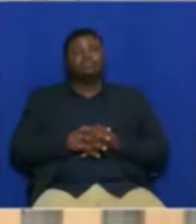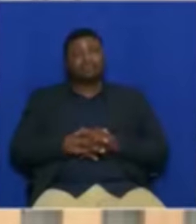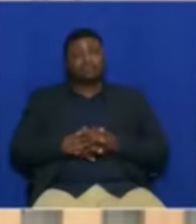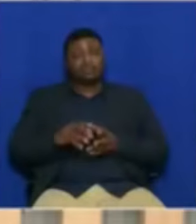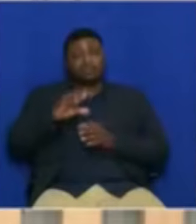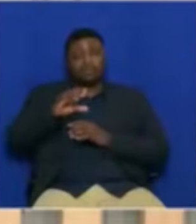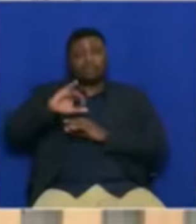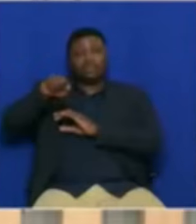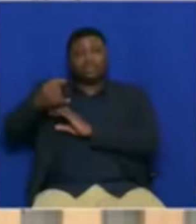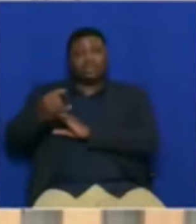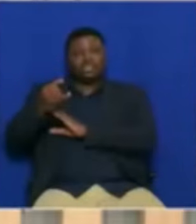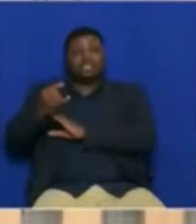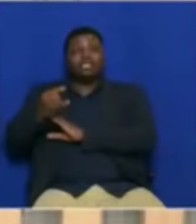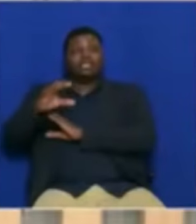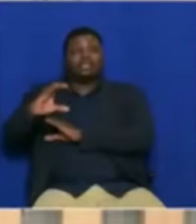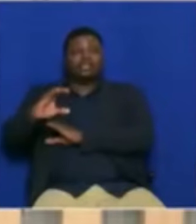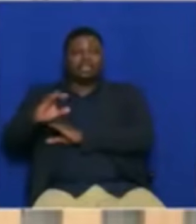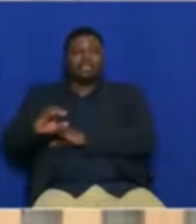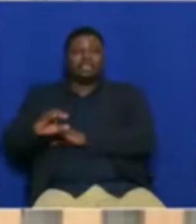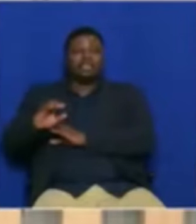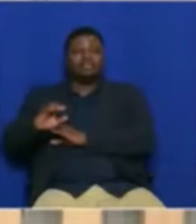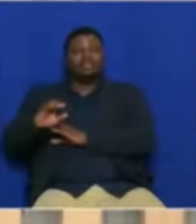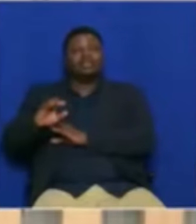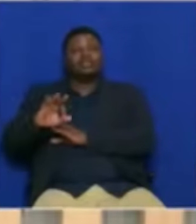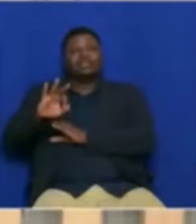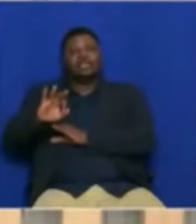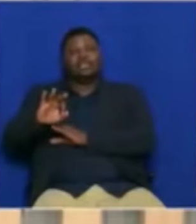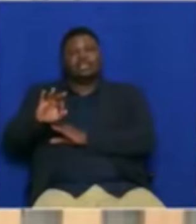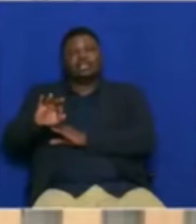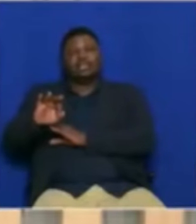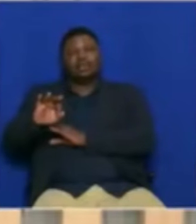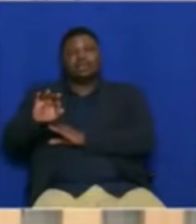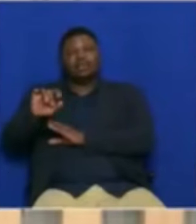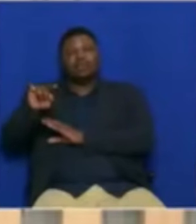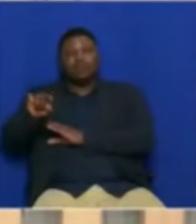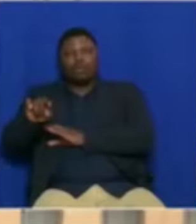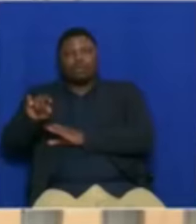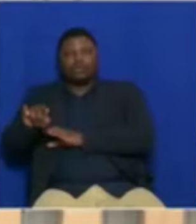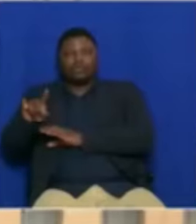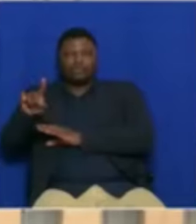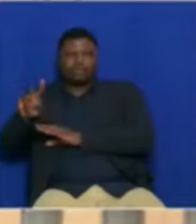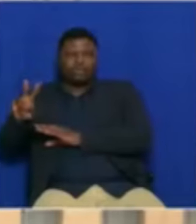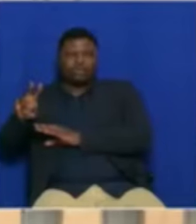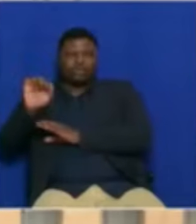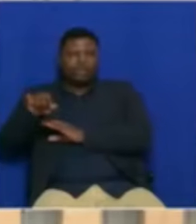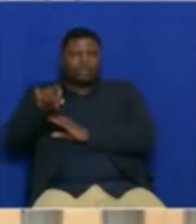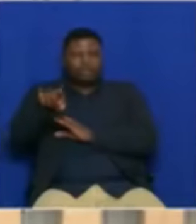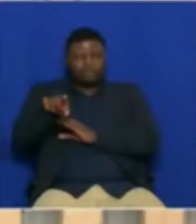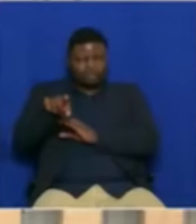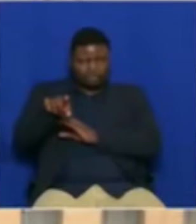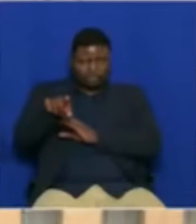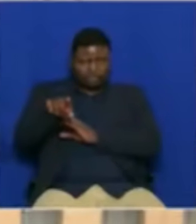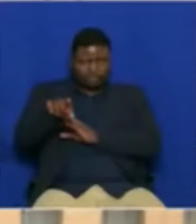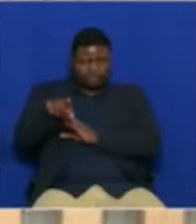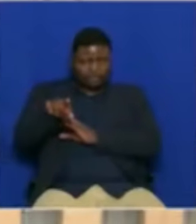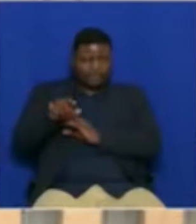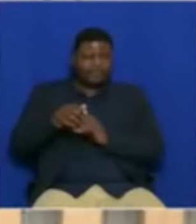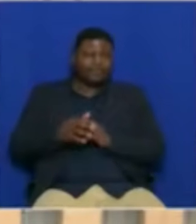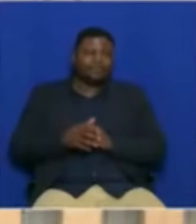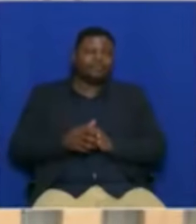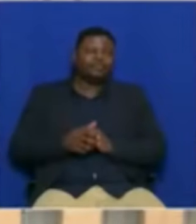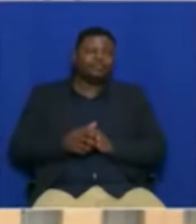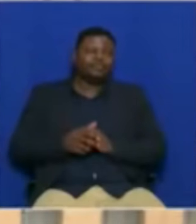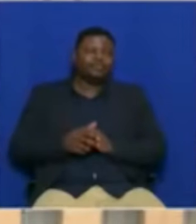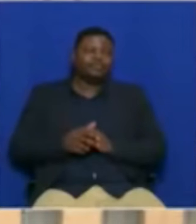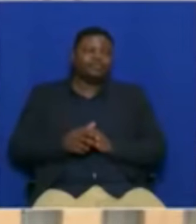370.12, it's a series of letters. The first at 373 is to Commander G. Janse